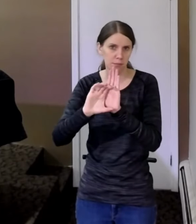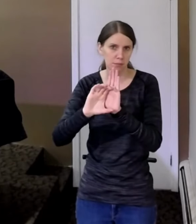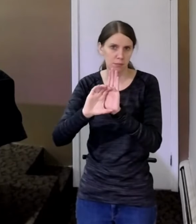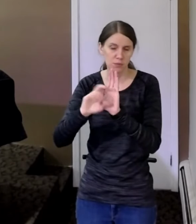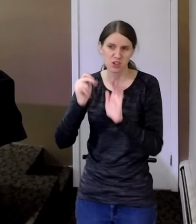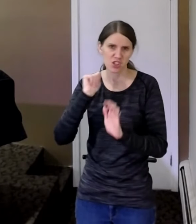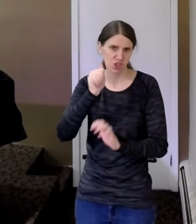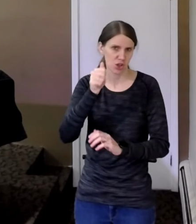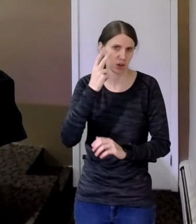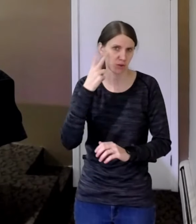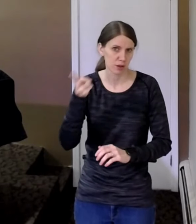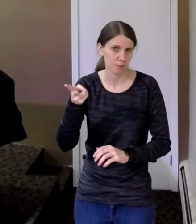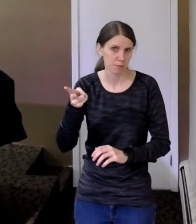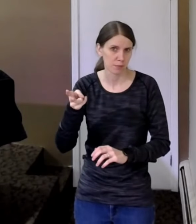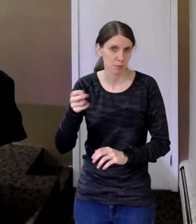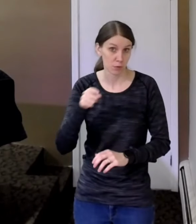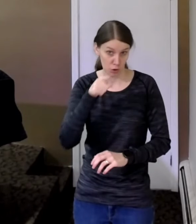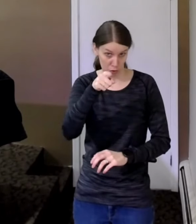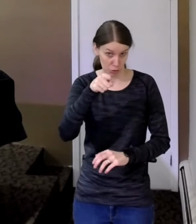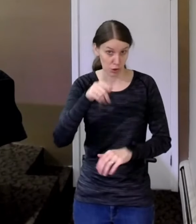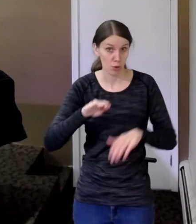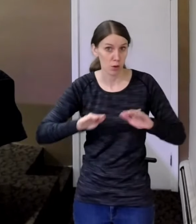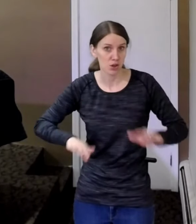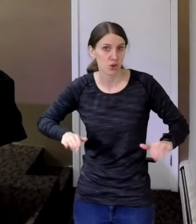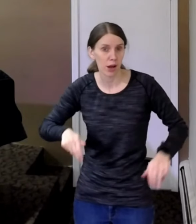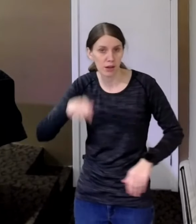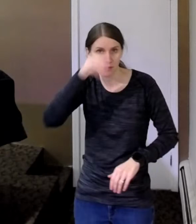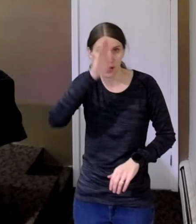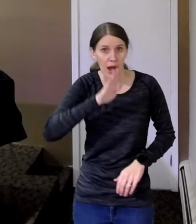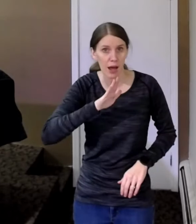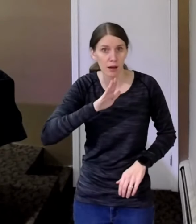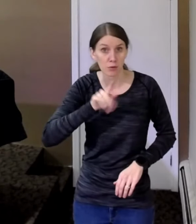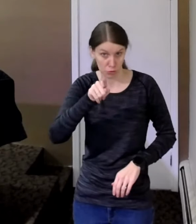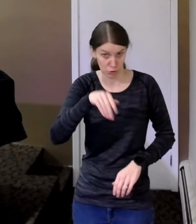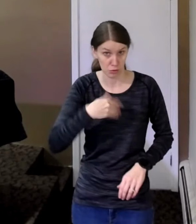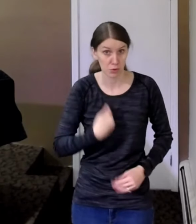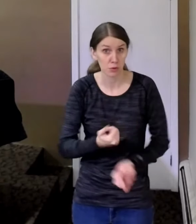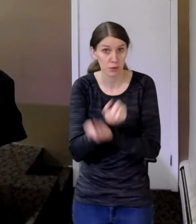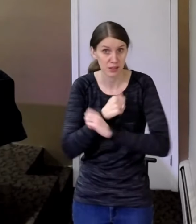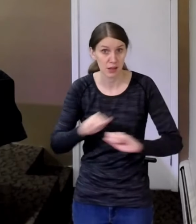if you are a child of God, if you have accepted the Lord Jesus Christ, what do you see in that mirror?